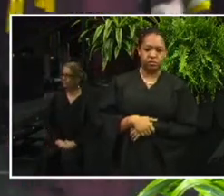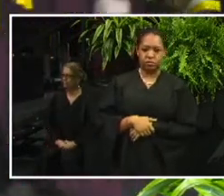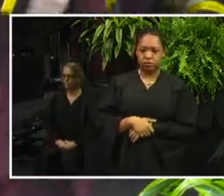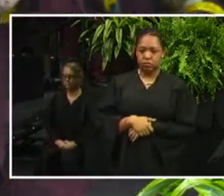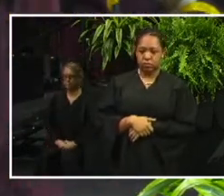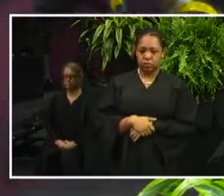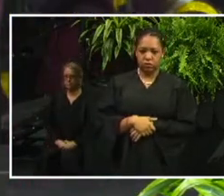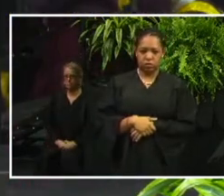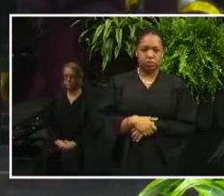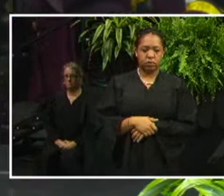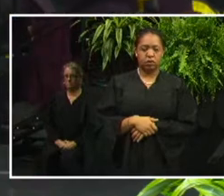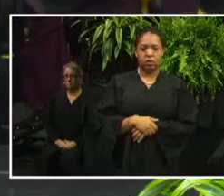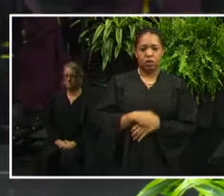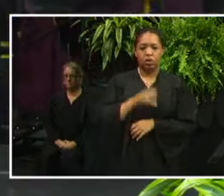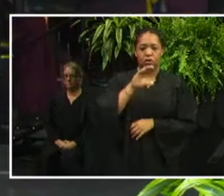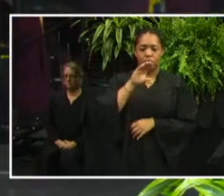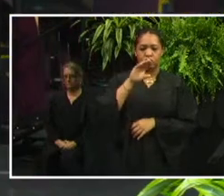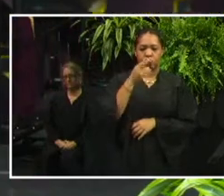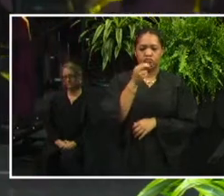Christian Faith Pate.